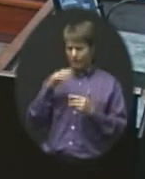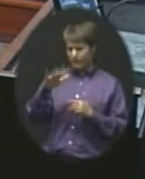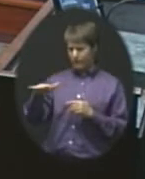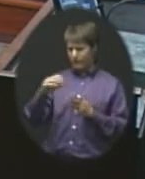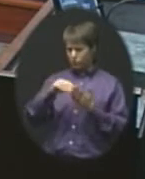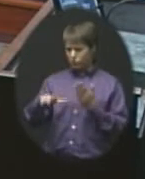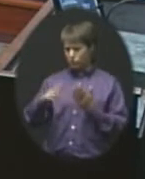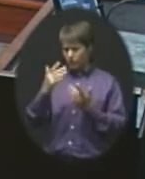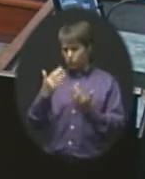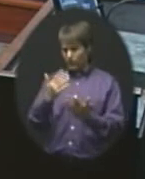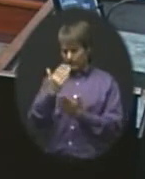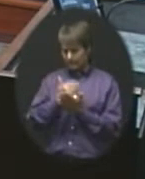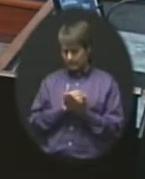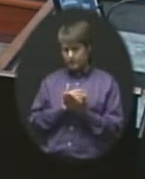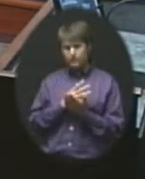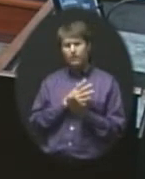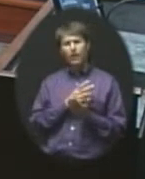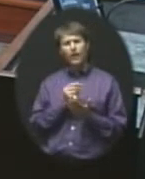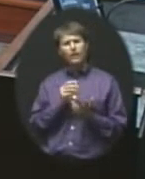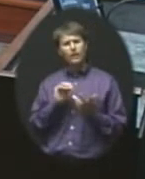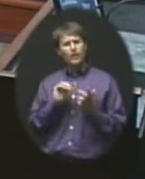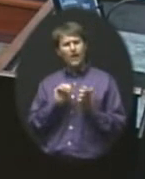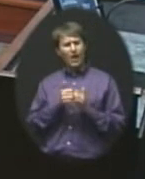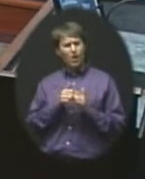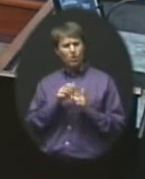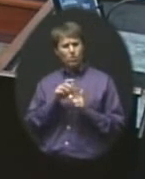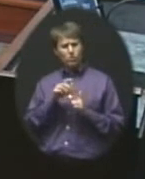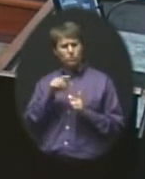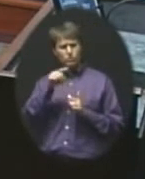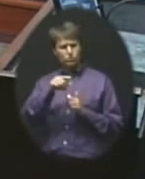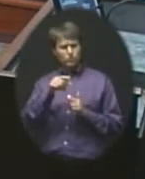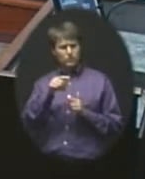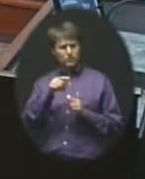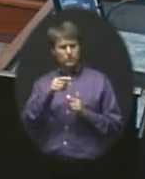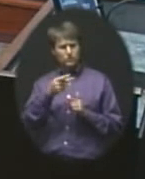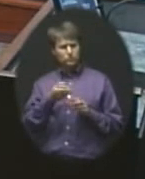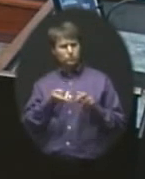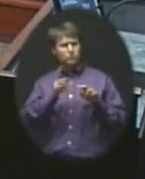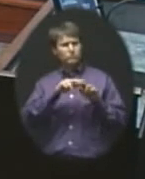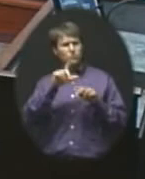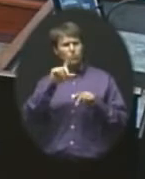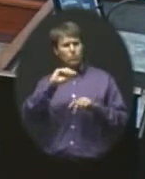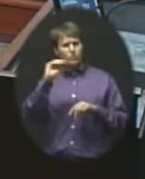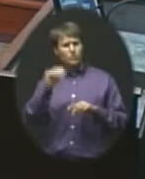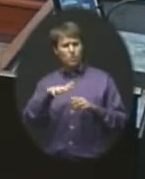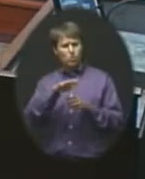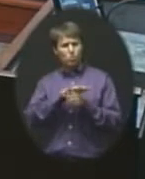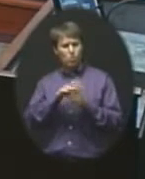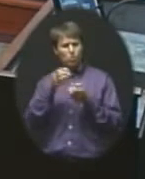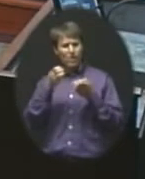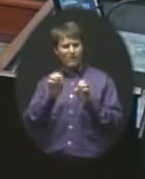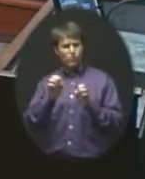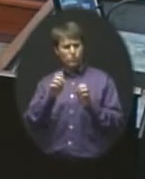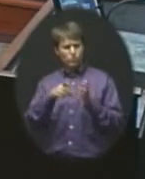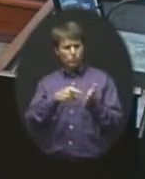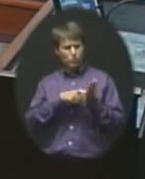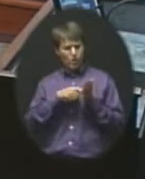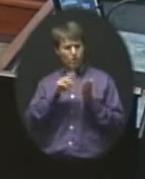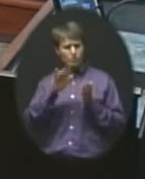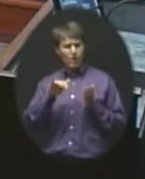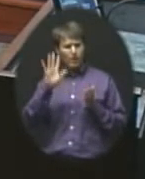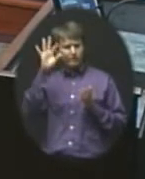list? And how does she go about raising the 20% local effort that's required by